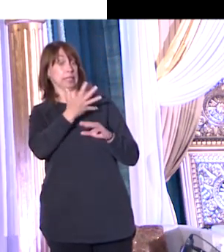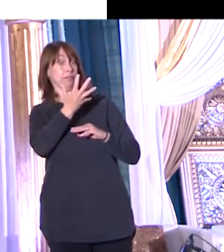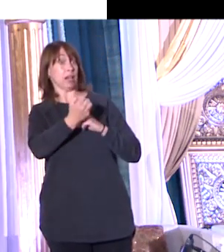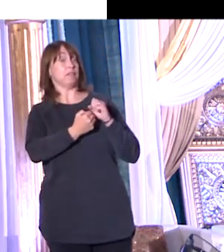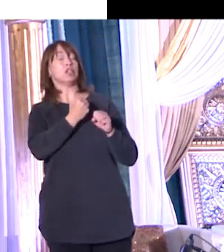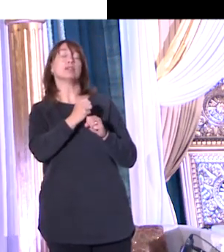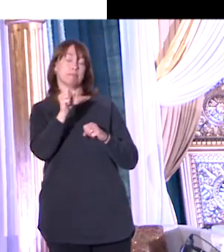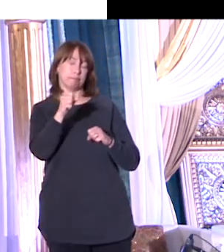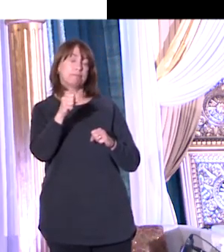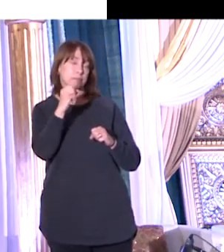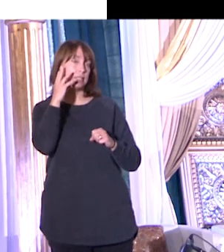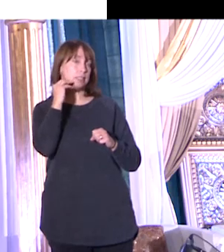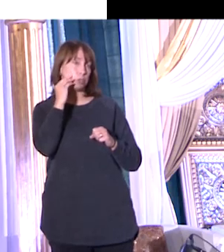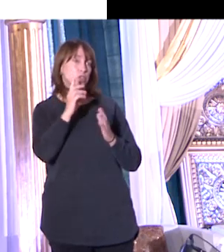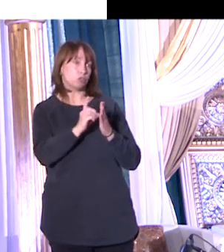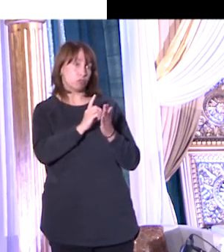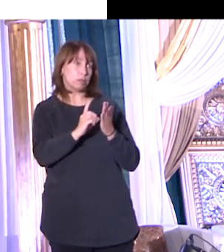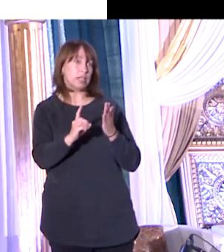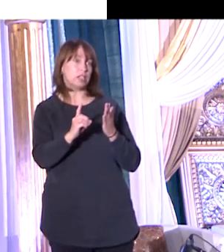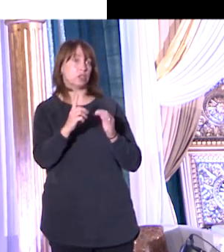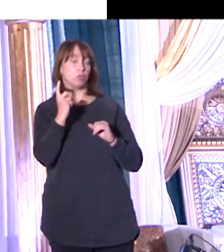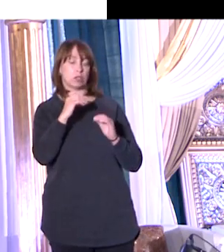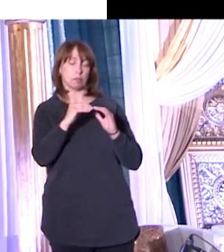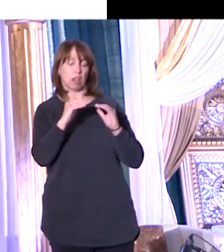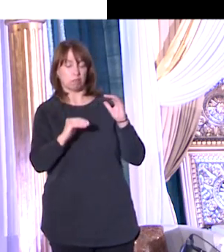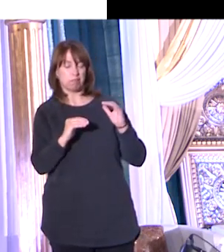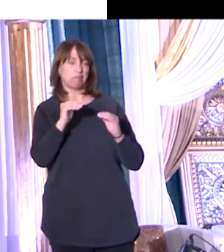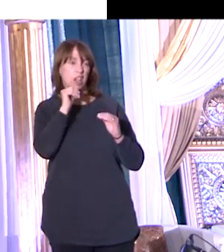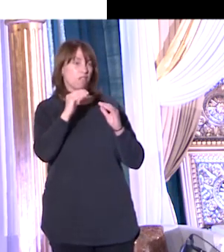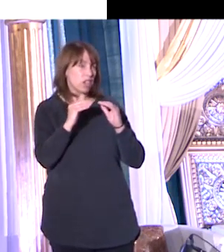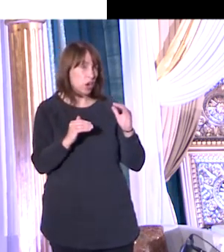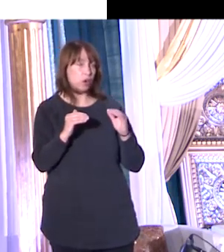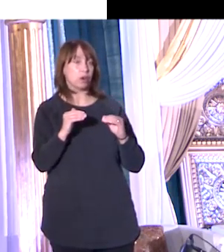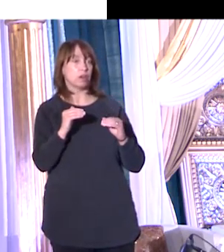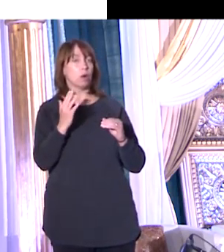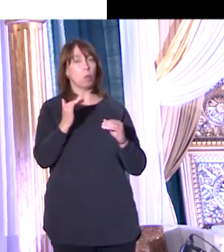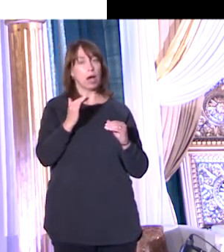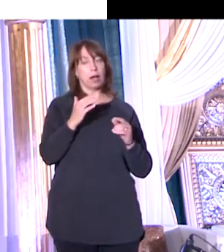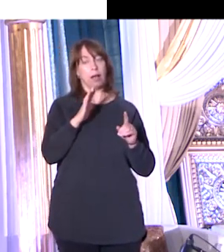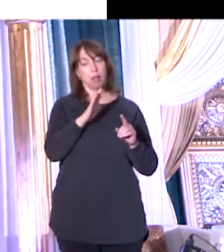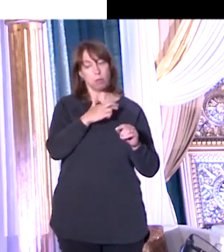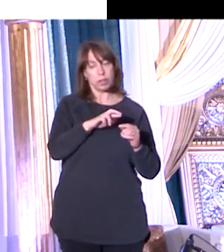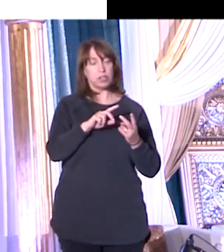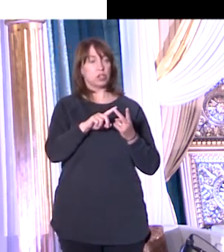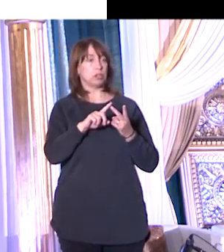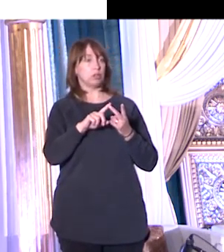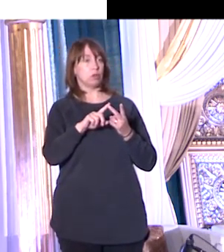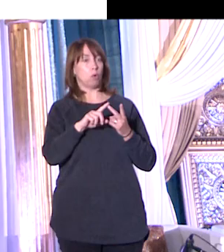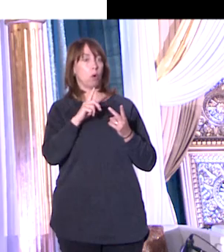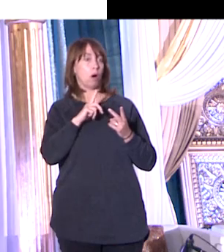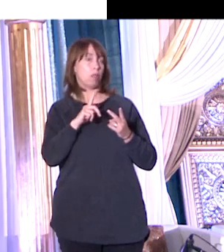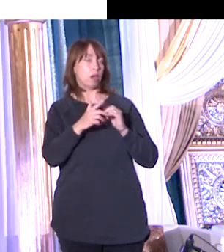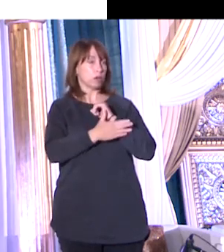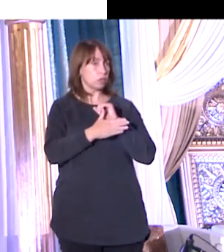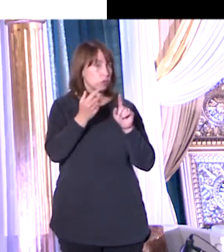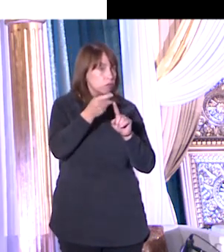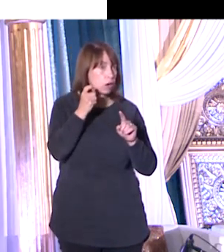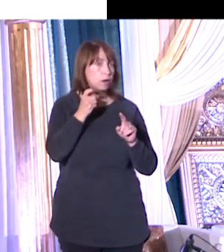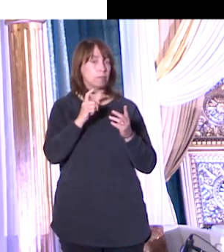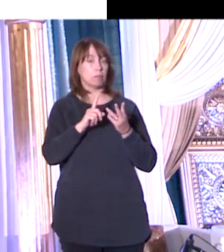discrimination because of their religion, because of their ethnicity, because of their language or their sex. And you can